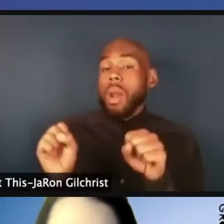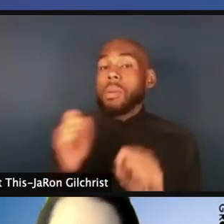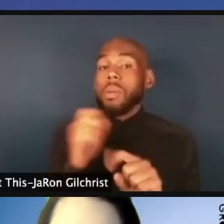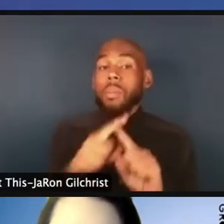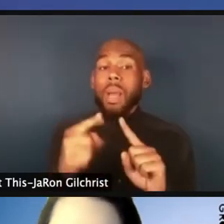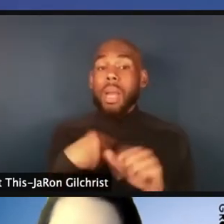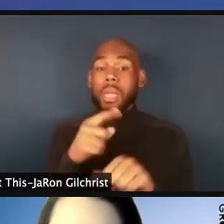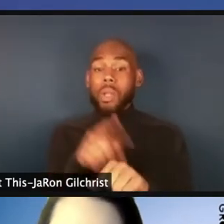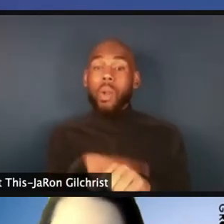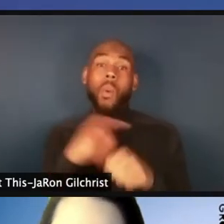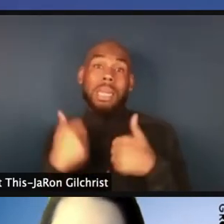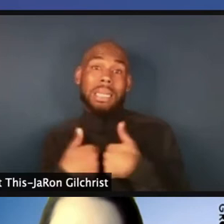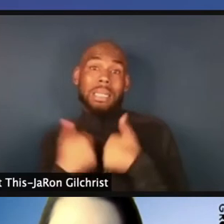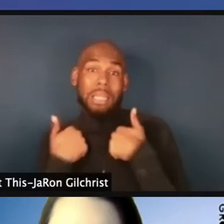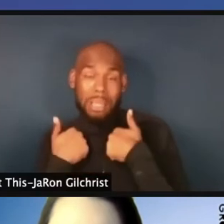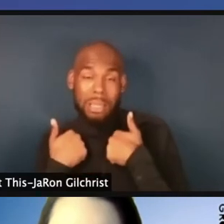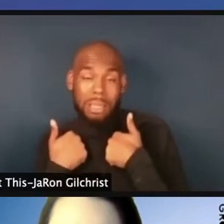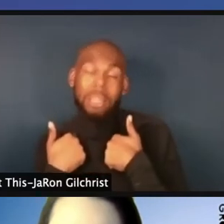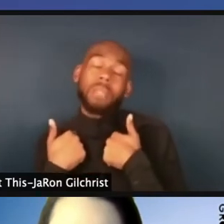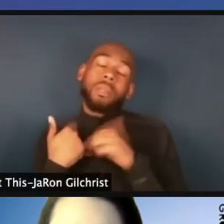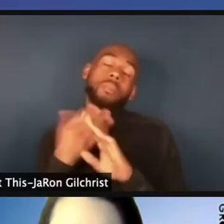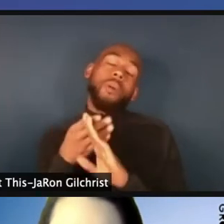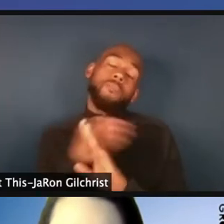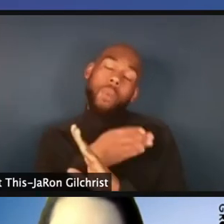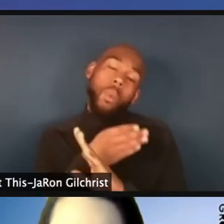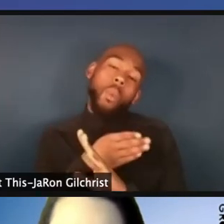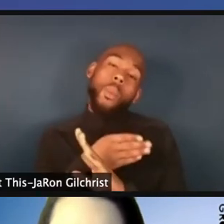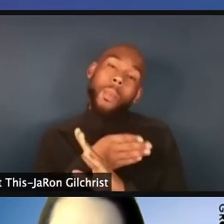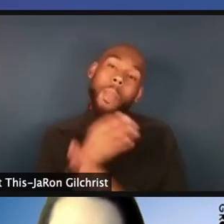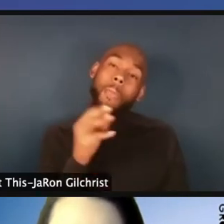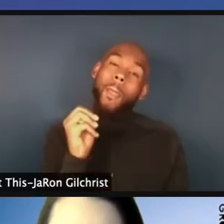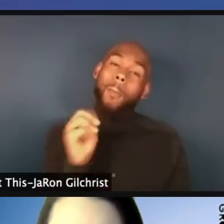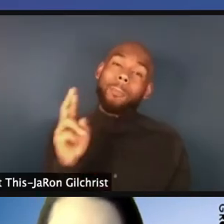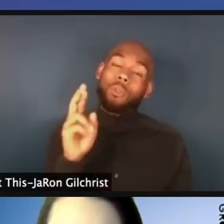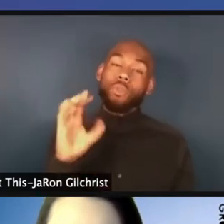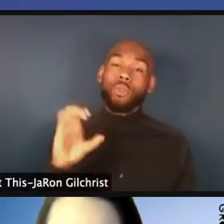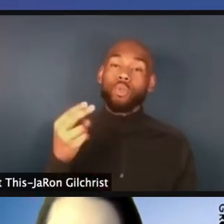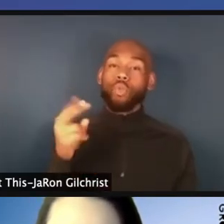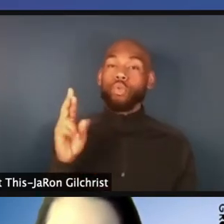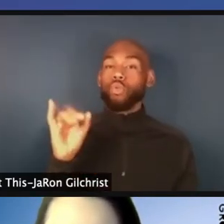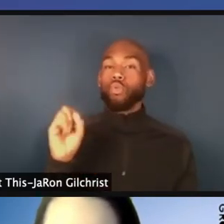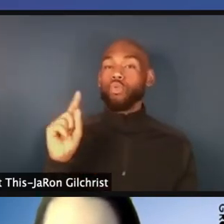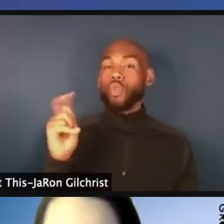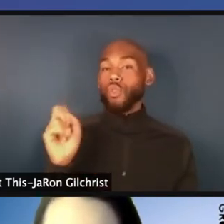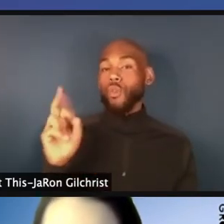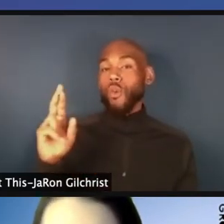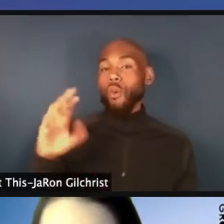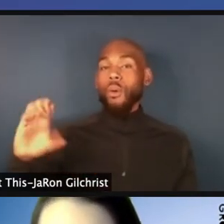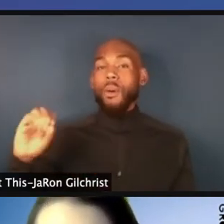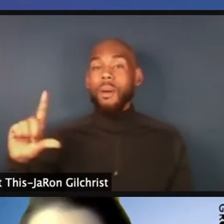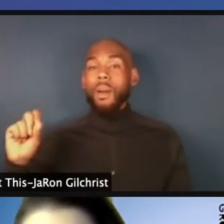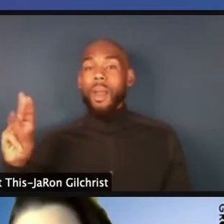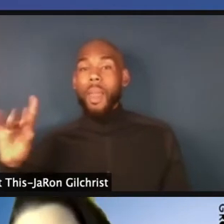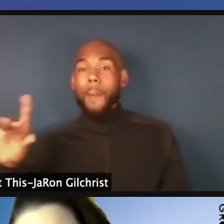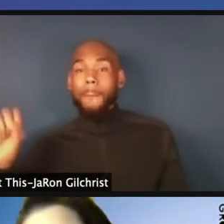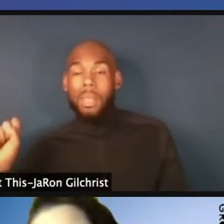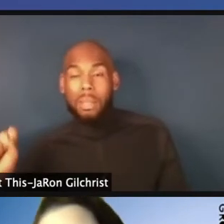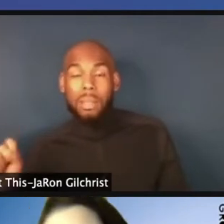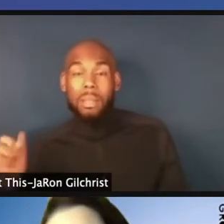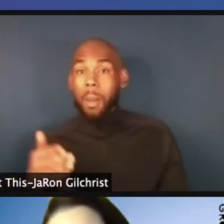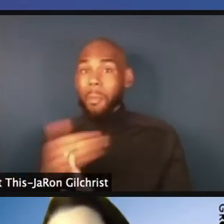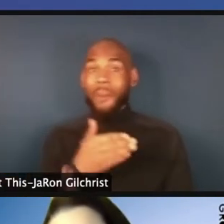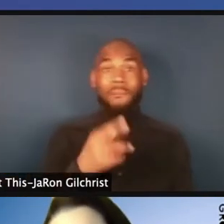long existed before Mr. Christopher Columbus, has long, long existed, before Rome